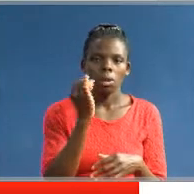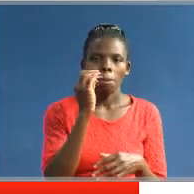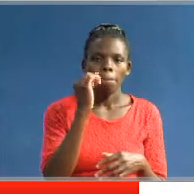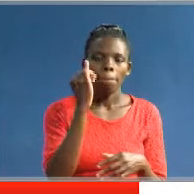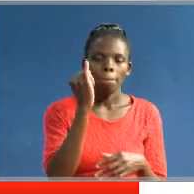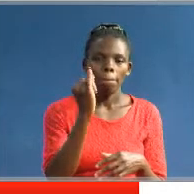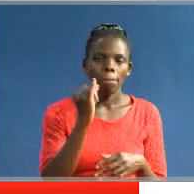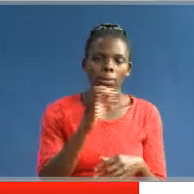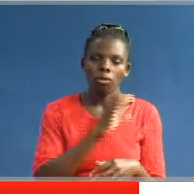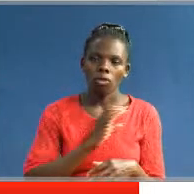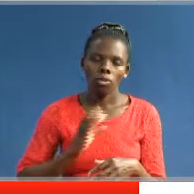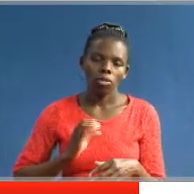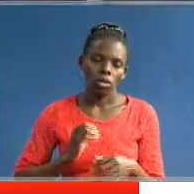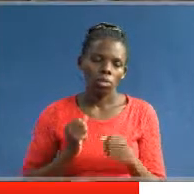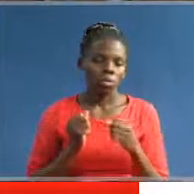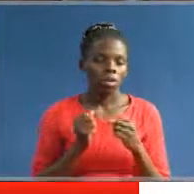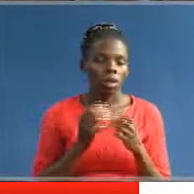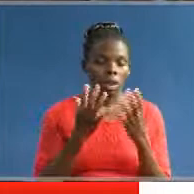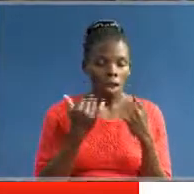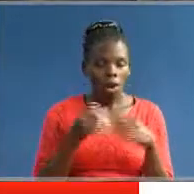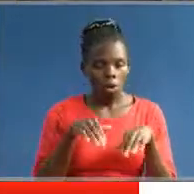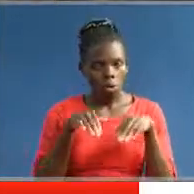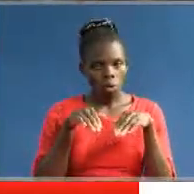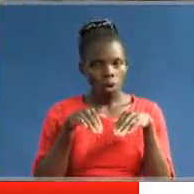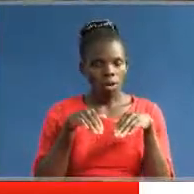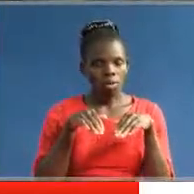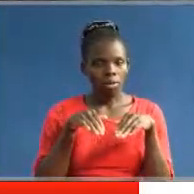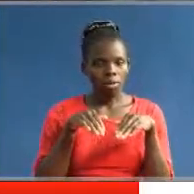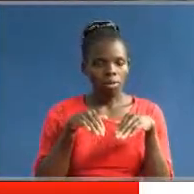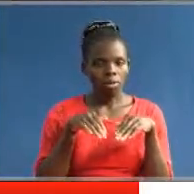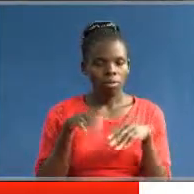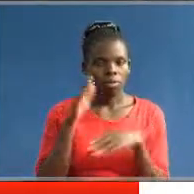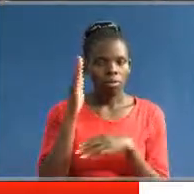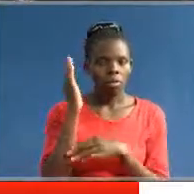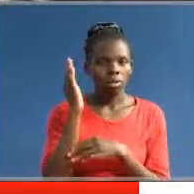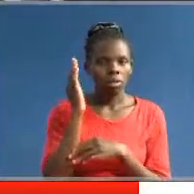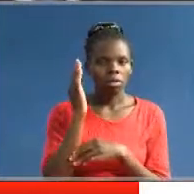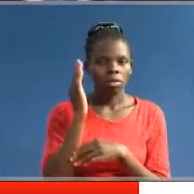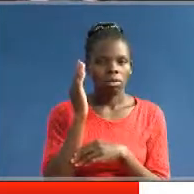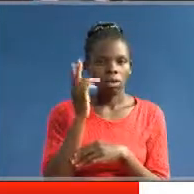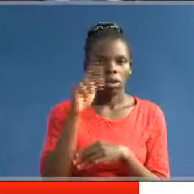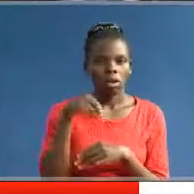for the commissioner's position, they now wait for taking of oath. Irene Mwangi, KUTV.